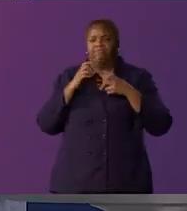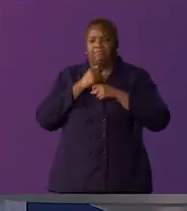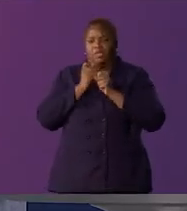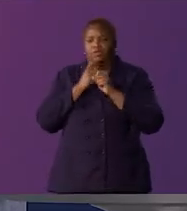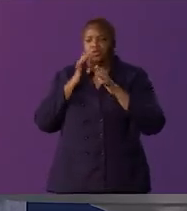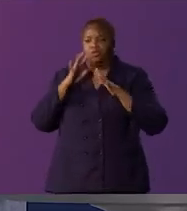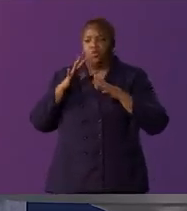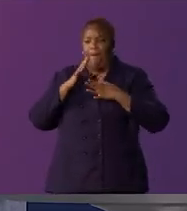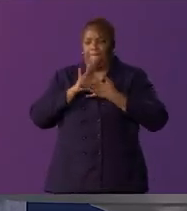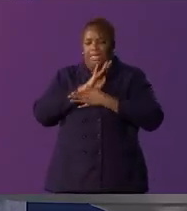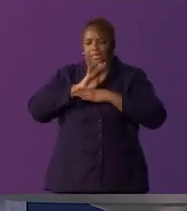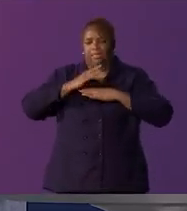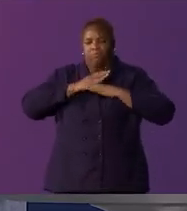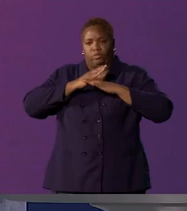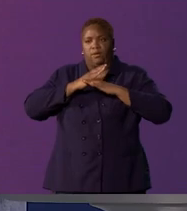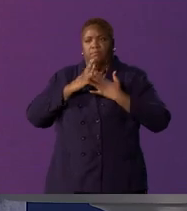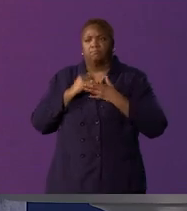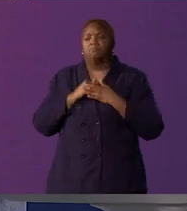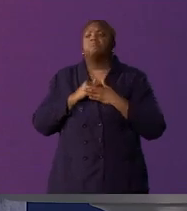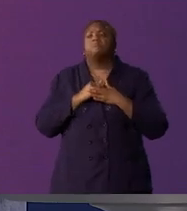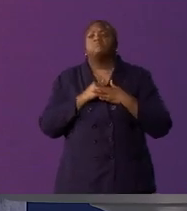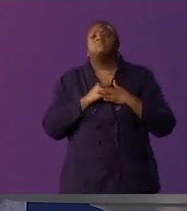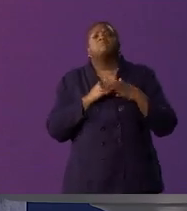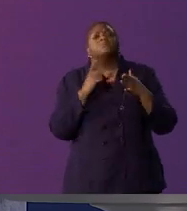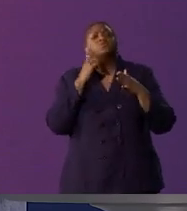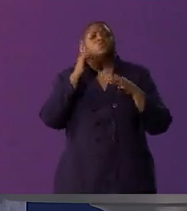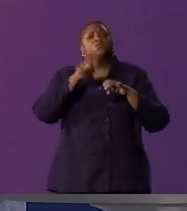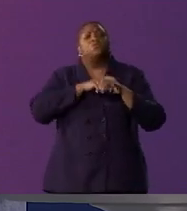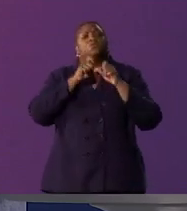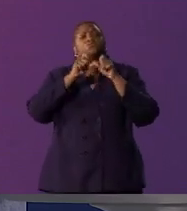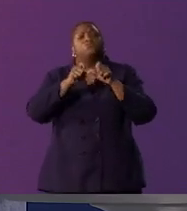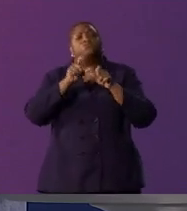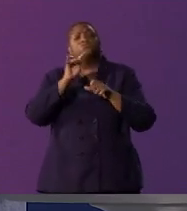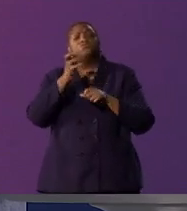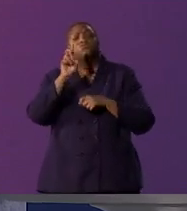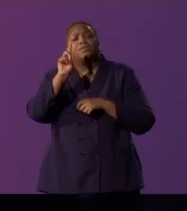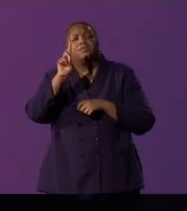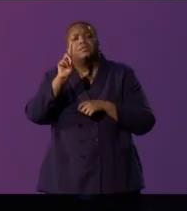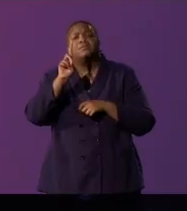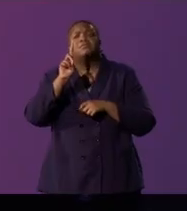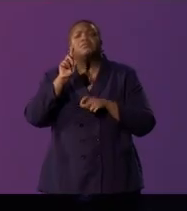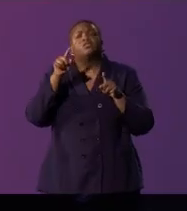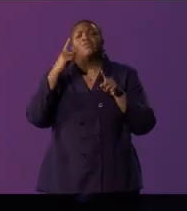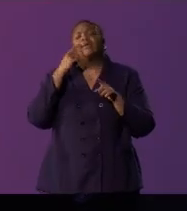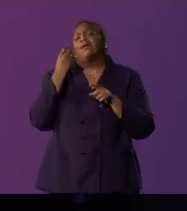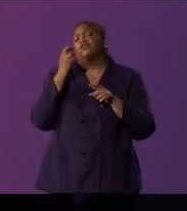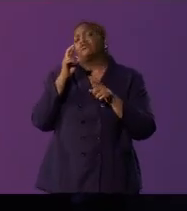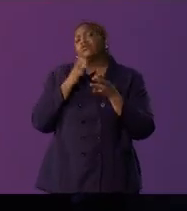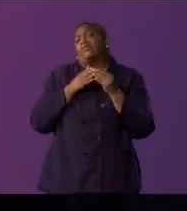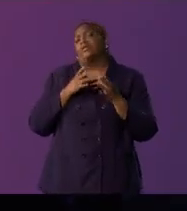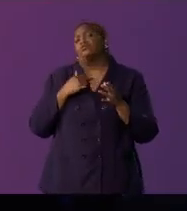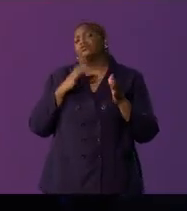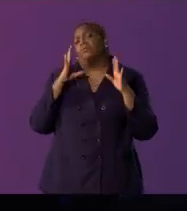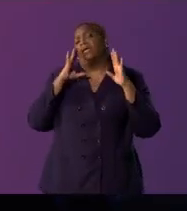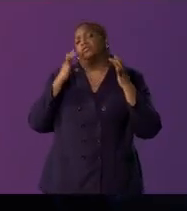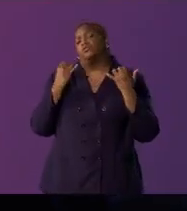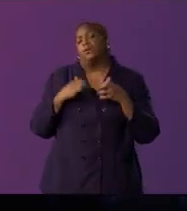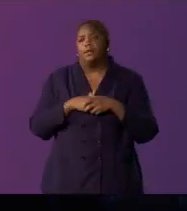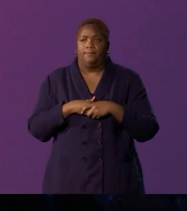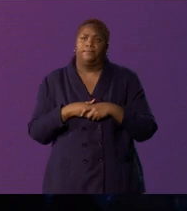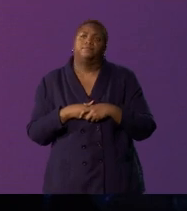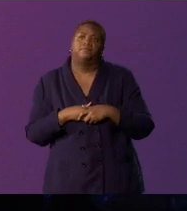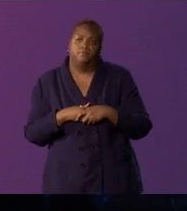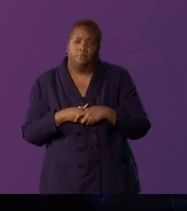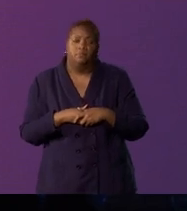wanted to ask, what long-term trends do you think HR leaders should be paying particular attention to right now?